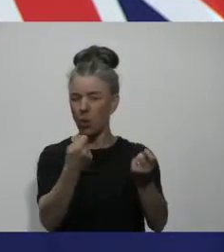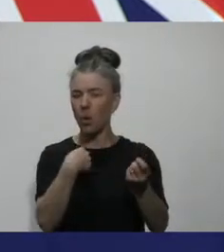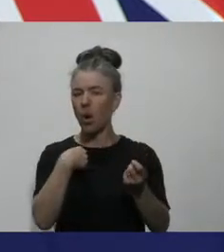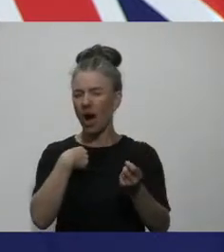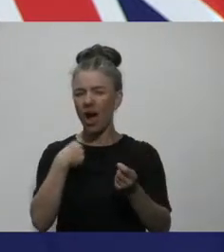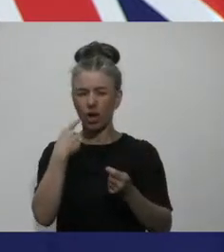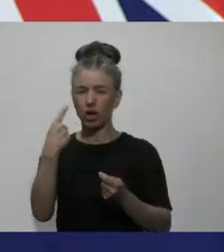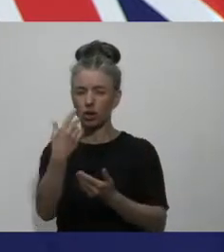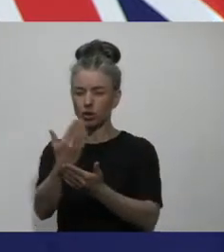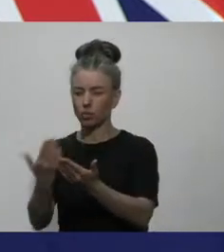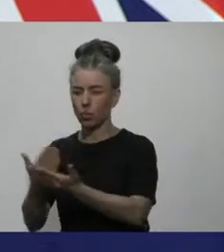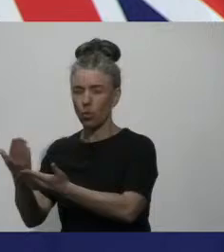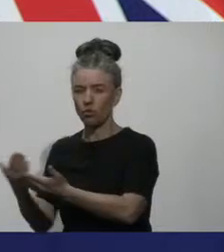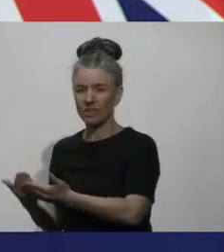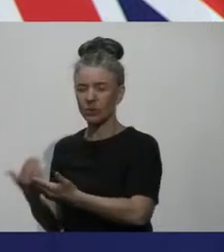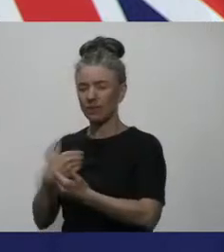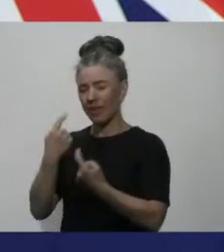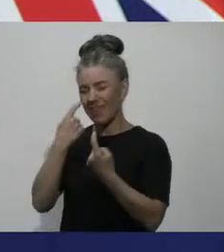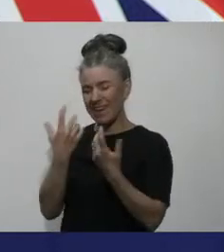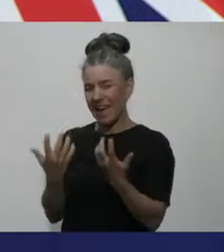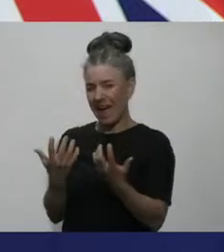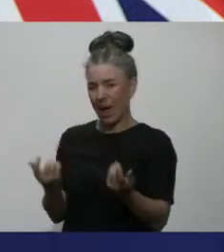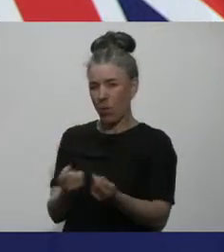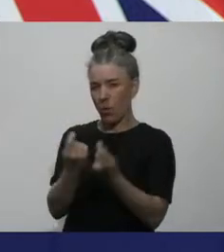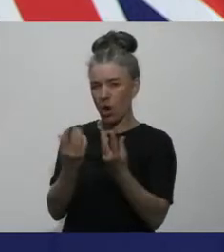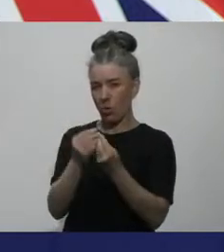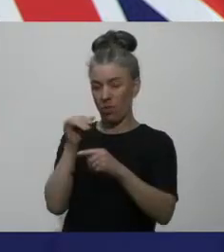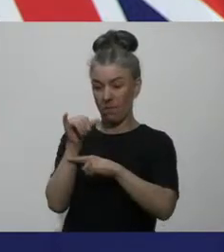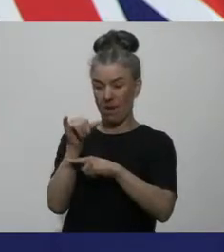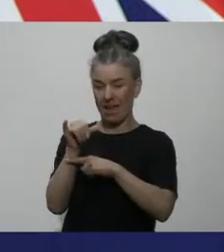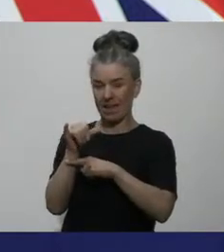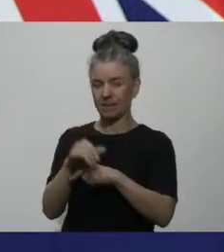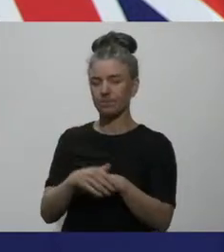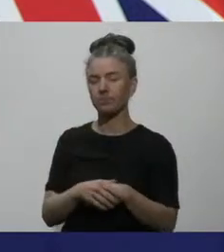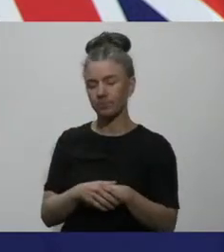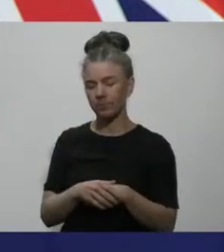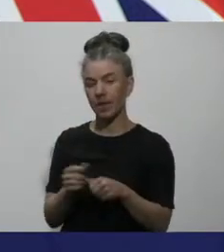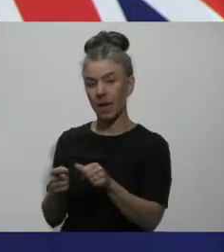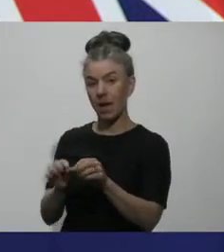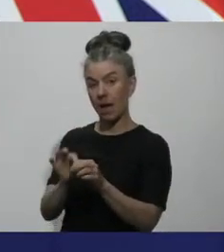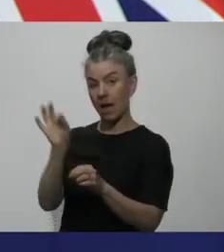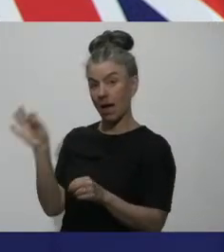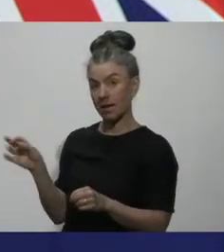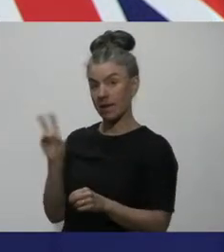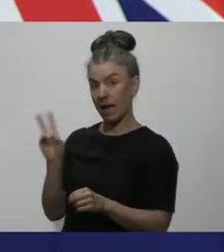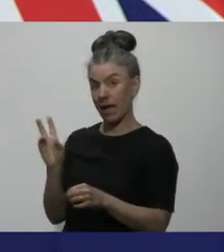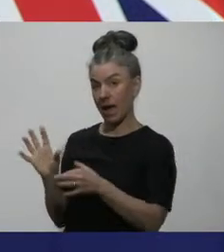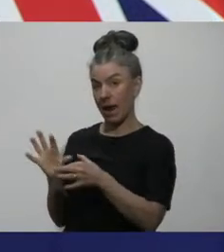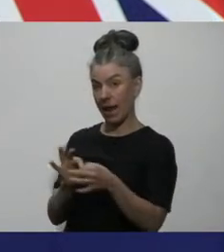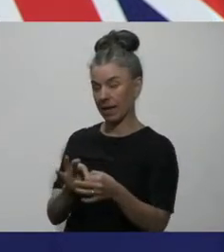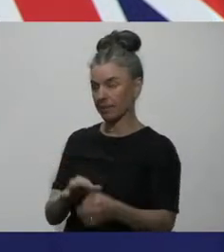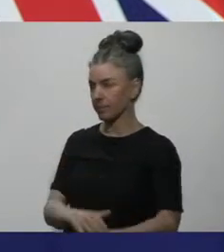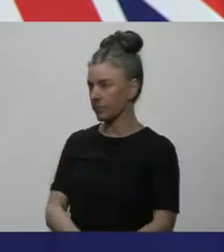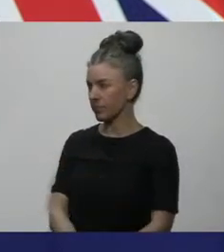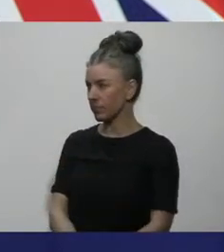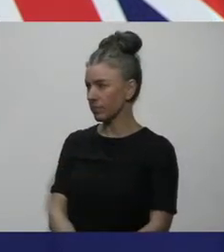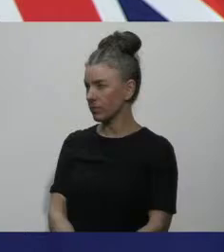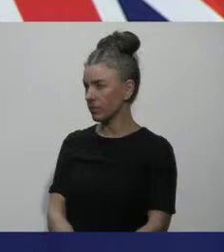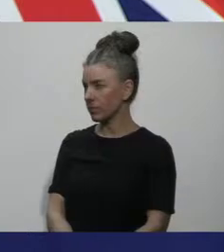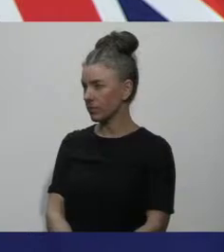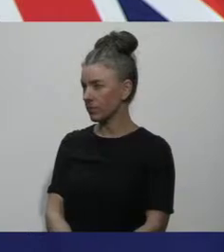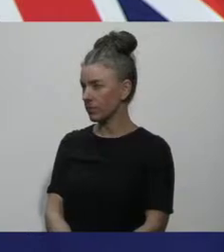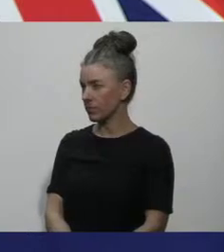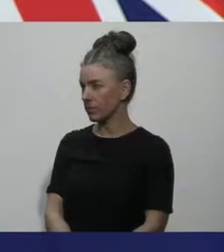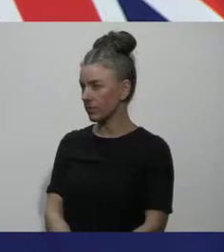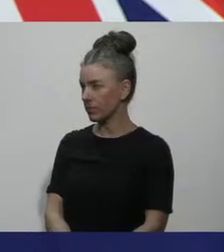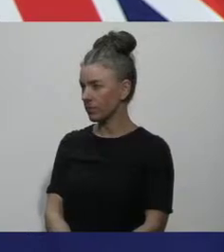to look again at the way we're operating that at the aviation border. Just on that, do you have any evidence yet in terms of whether those passenger flows are